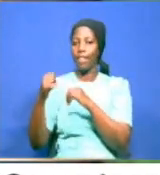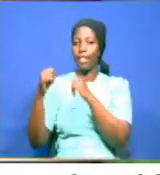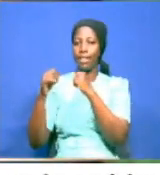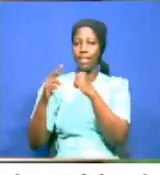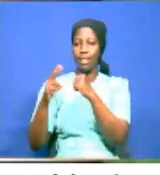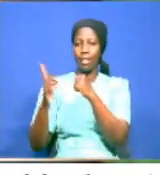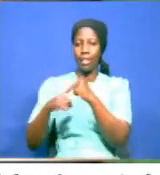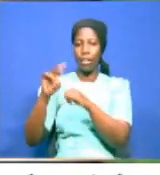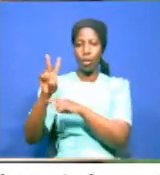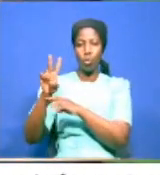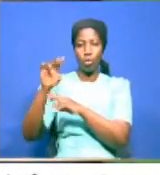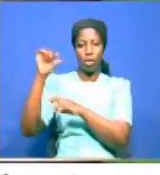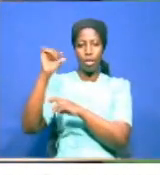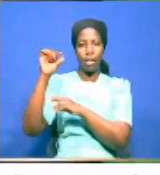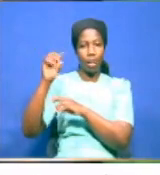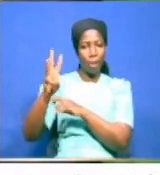1,562 gigawatts in